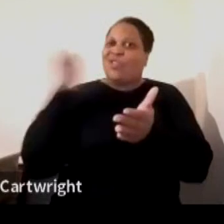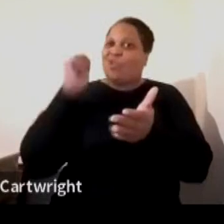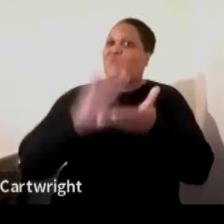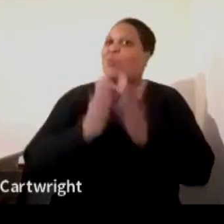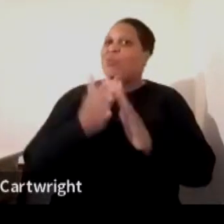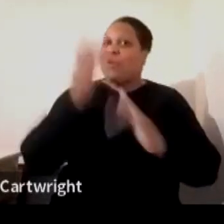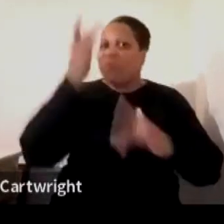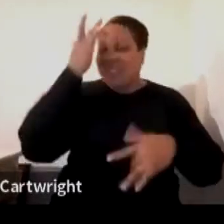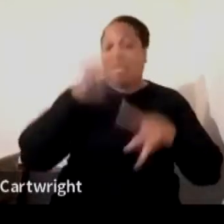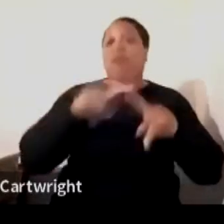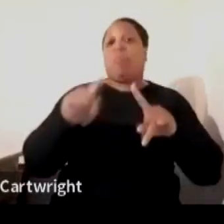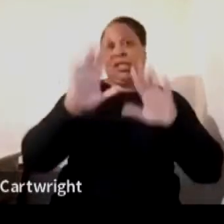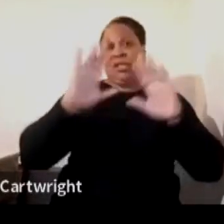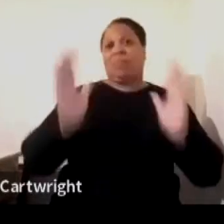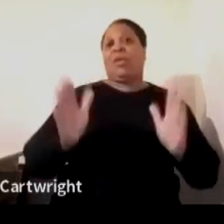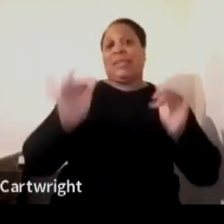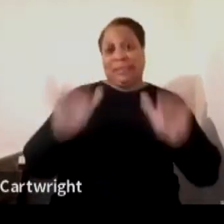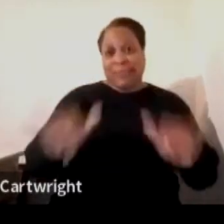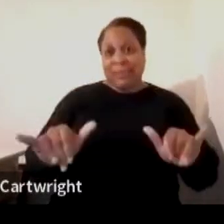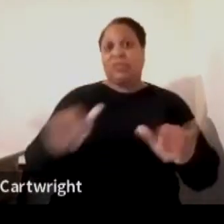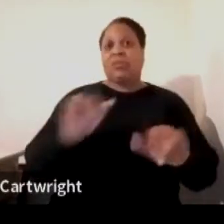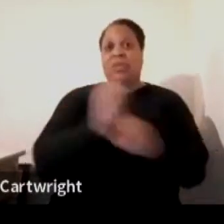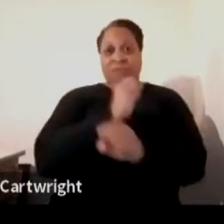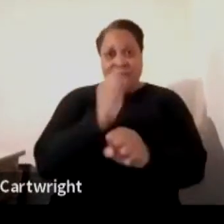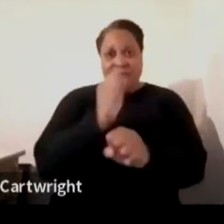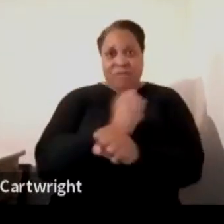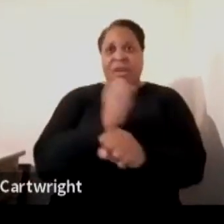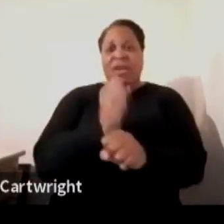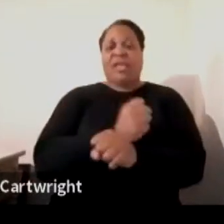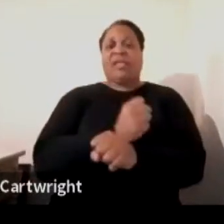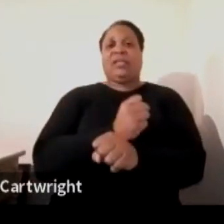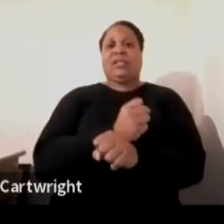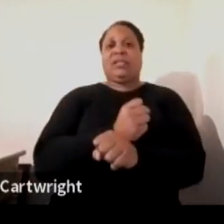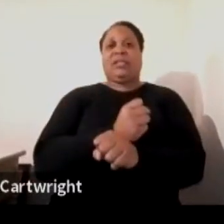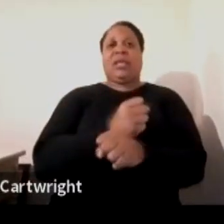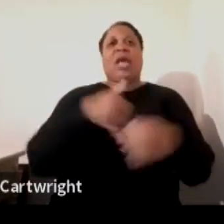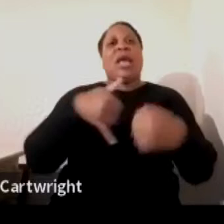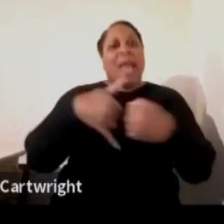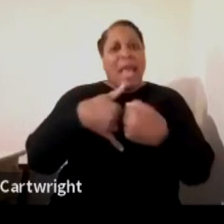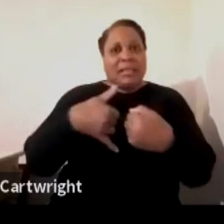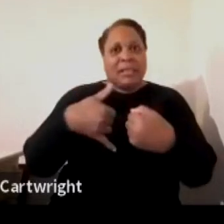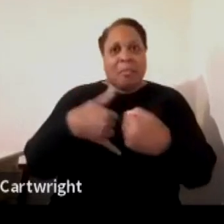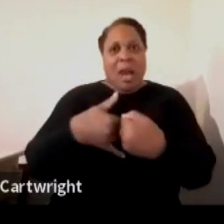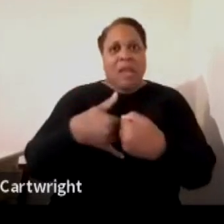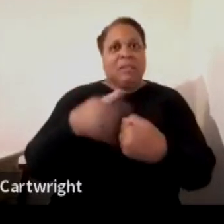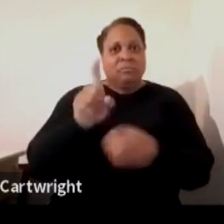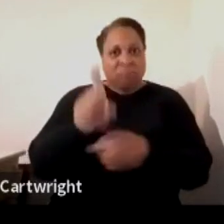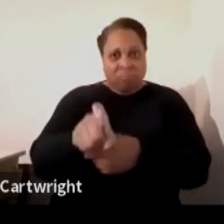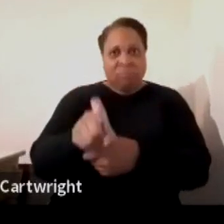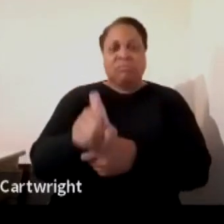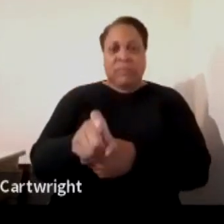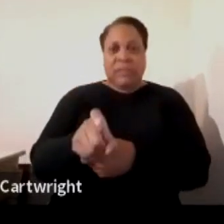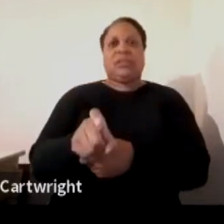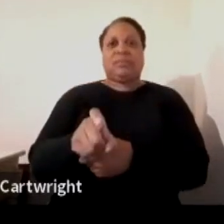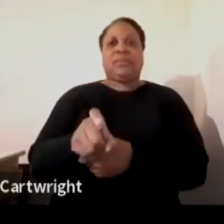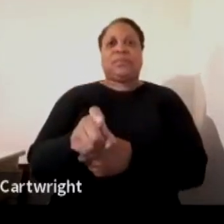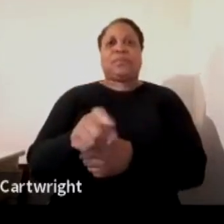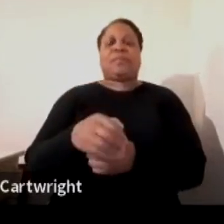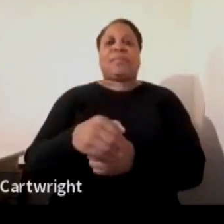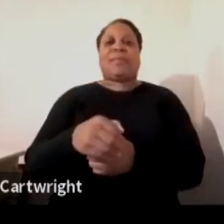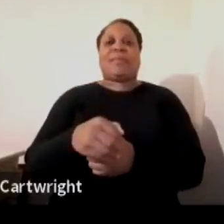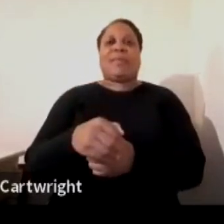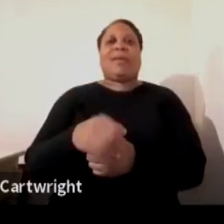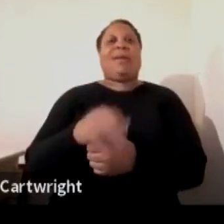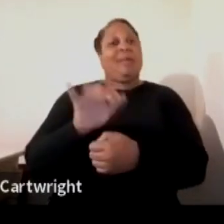go through that whole process and give you those fighting antibodies that you need. And so that has been